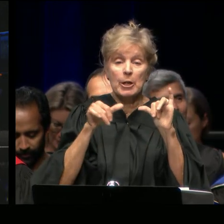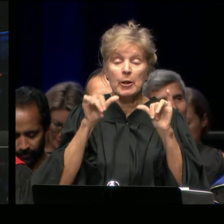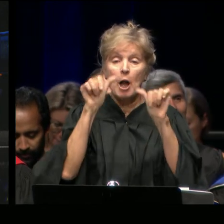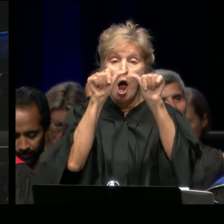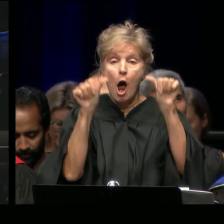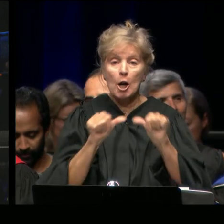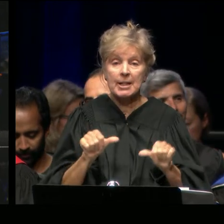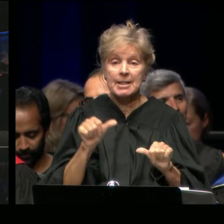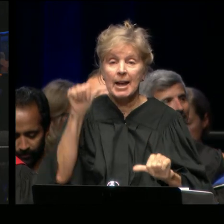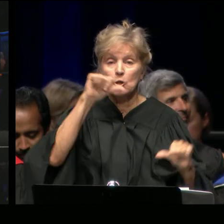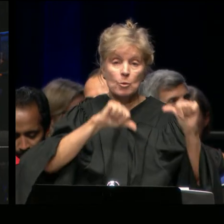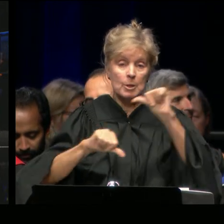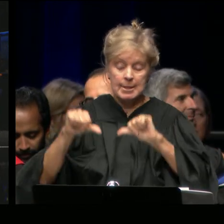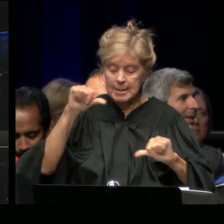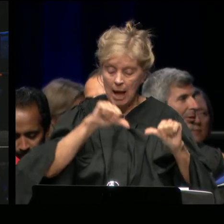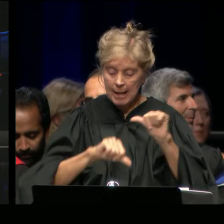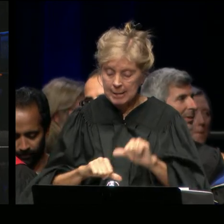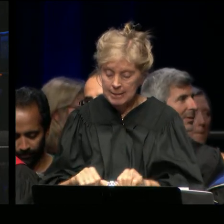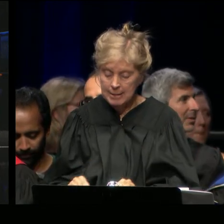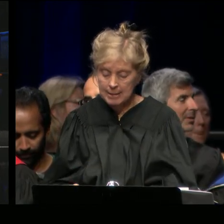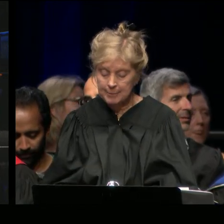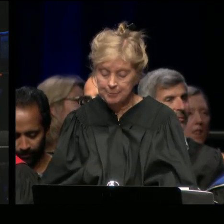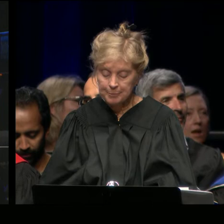Architectural Science.